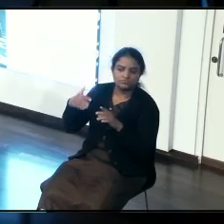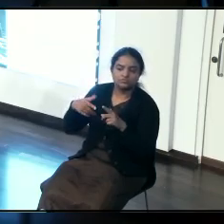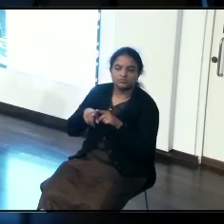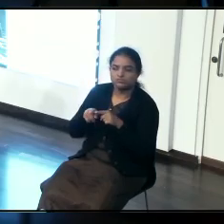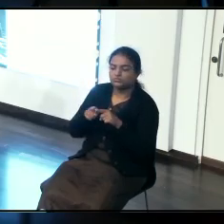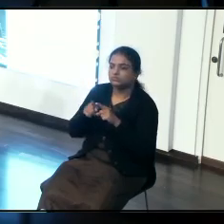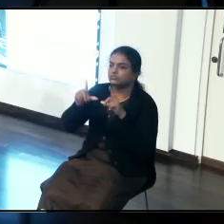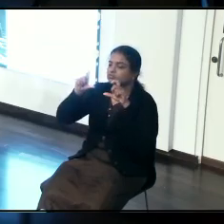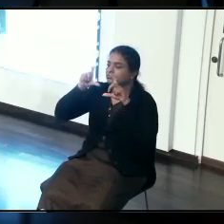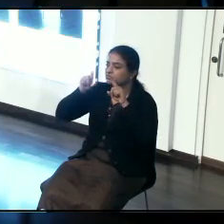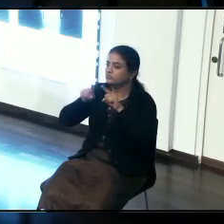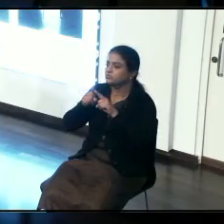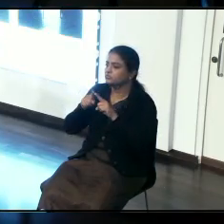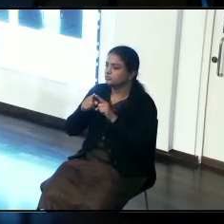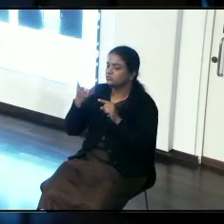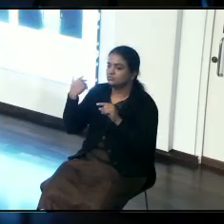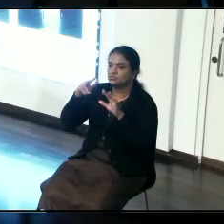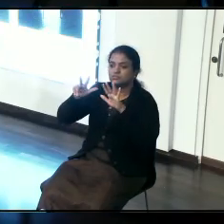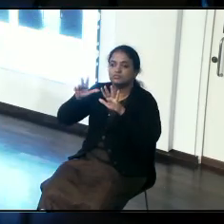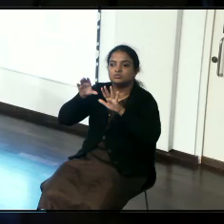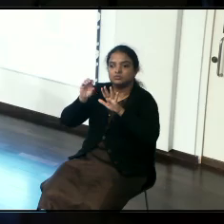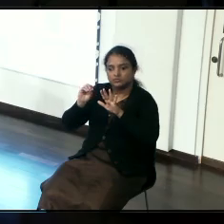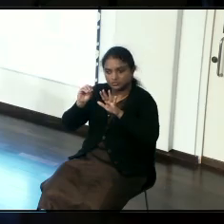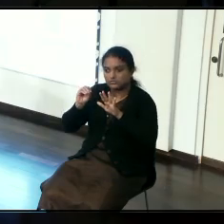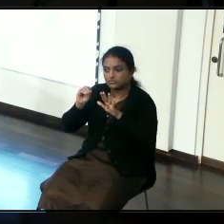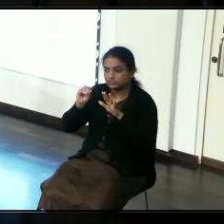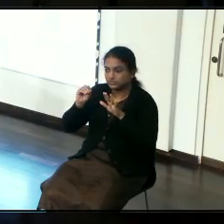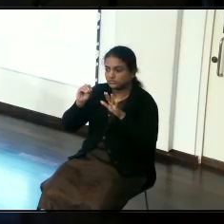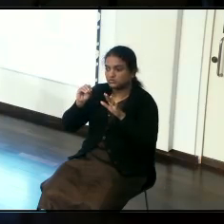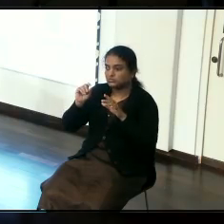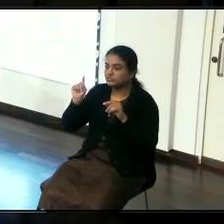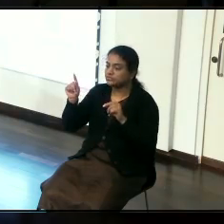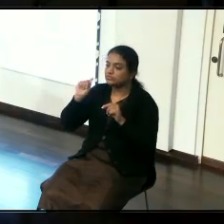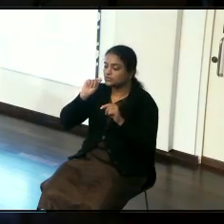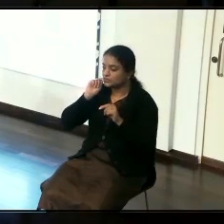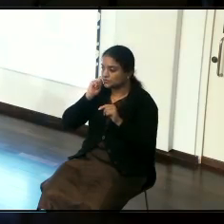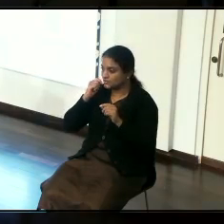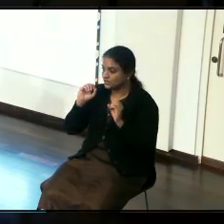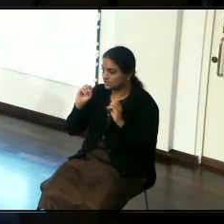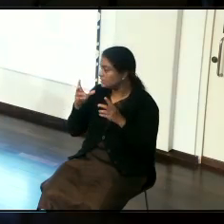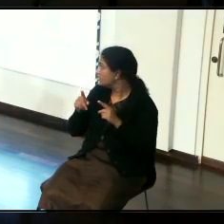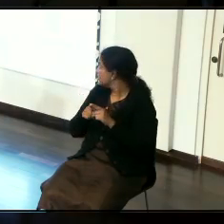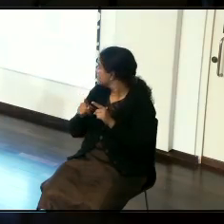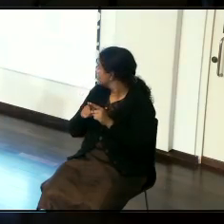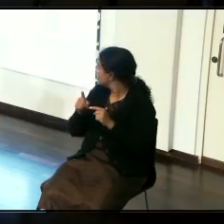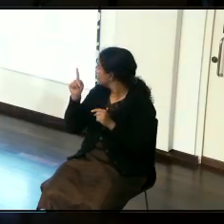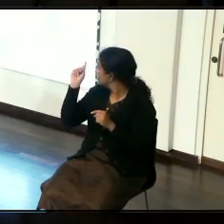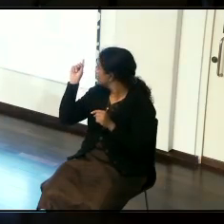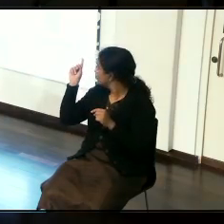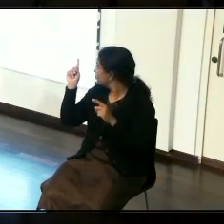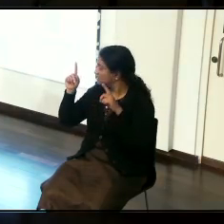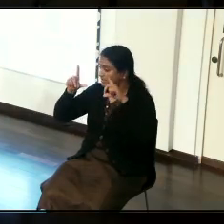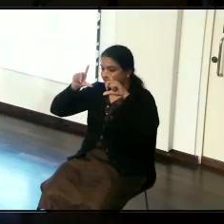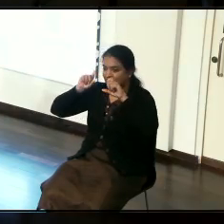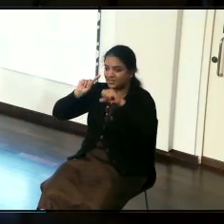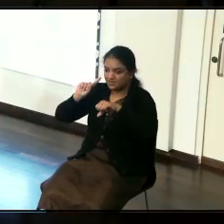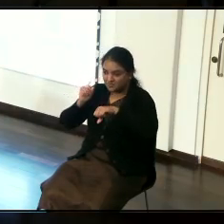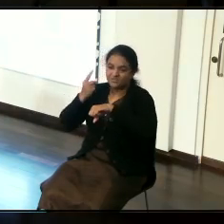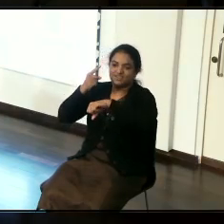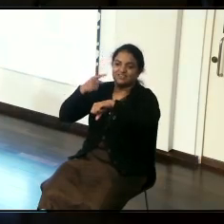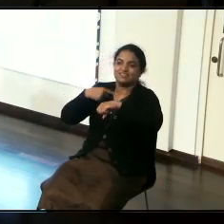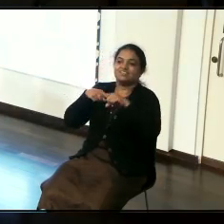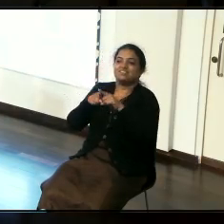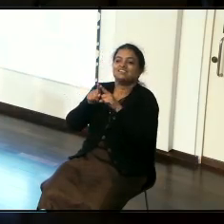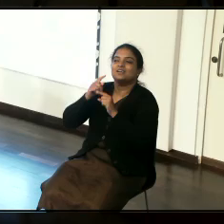started in the early 80s when my dad gifted me my first red Olympus camera. I remember I